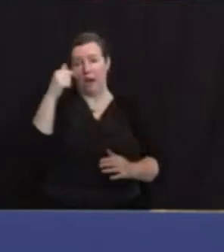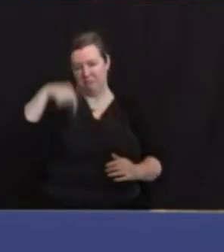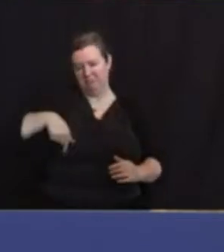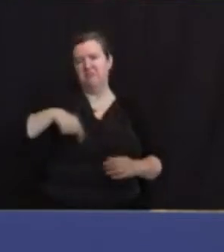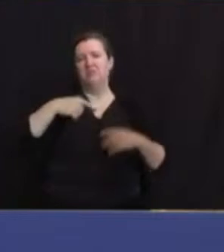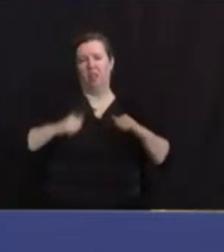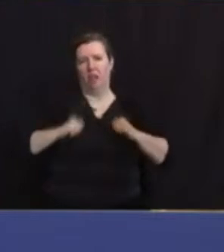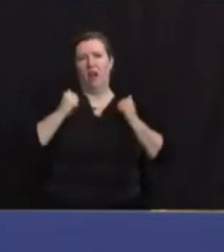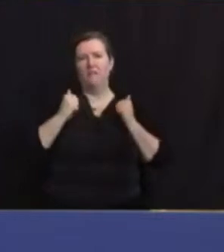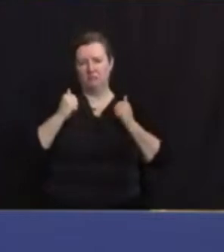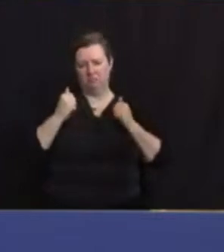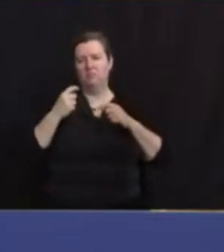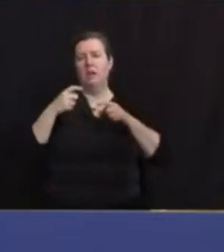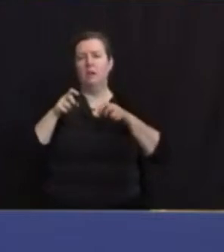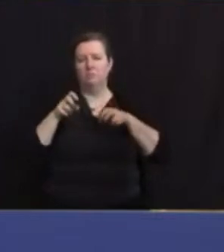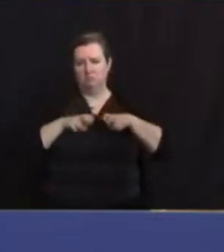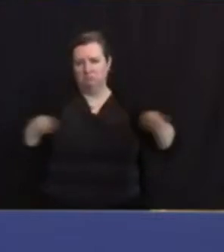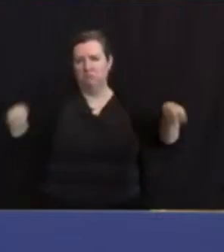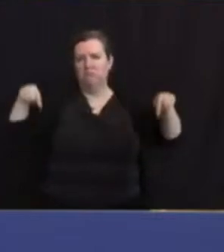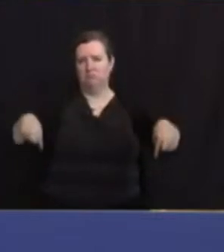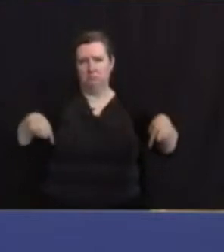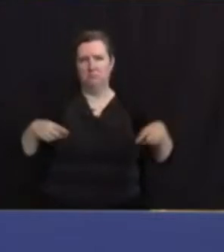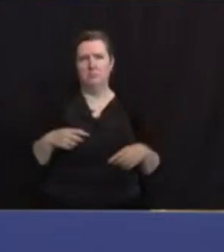hear otherwise.